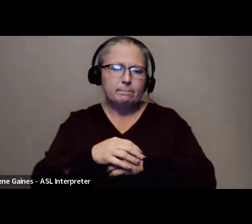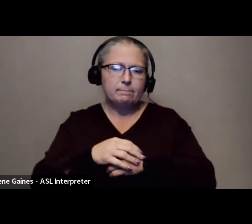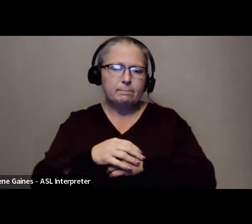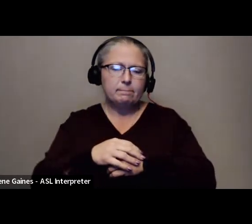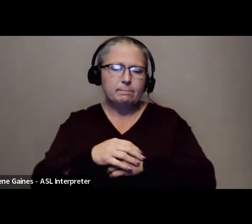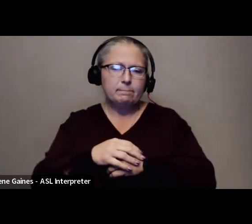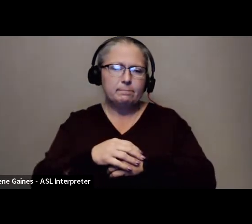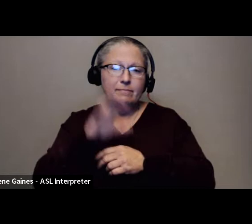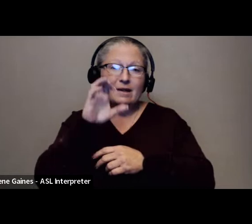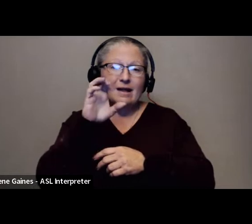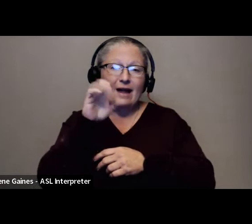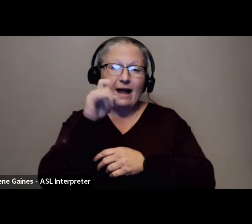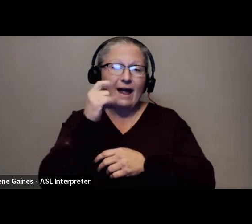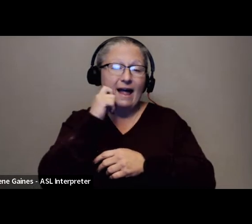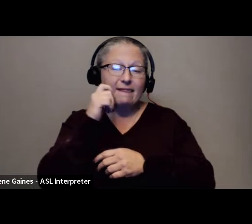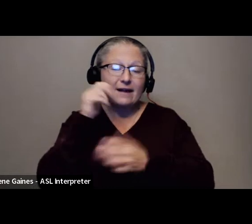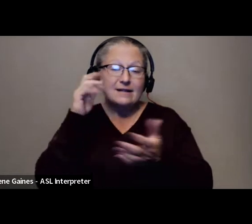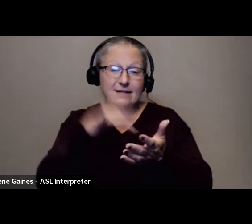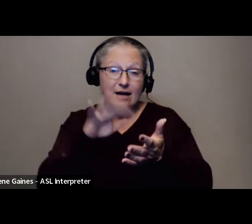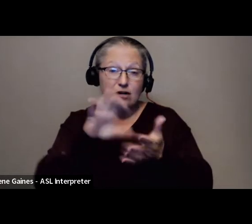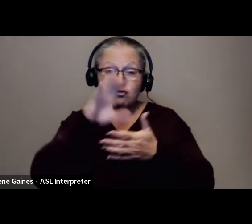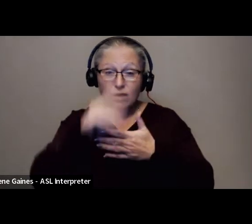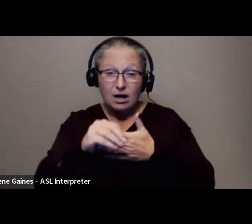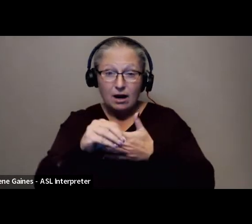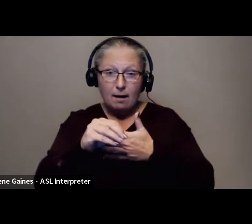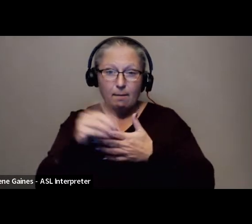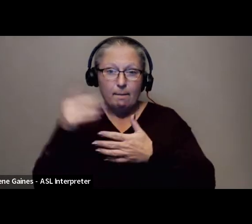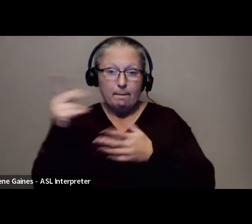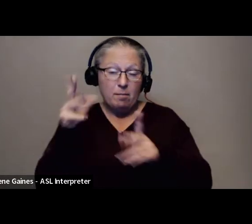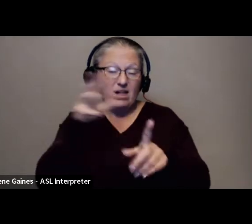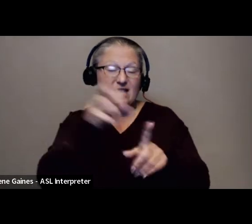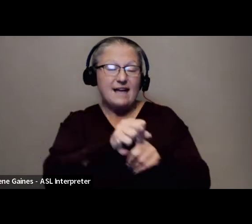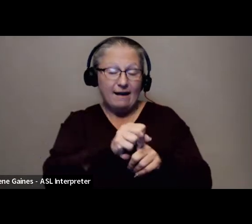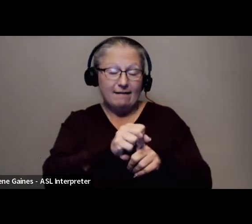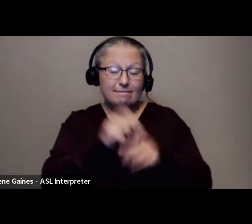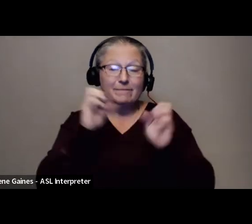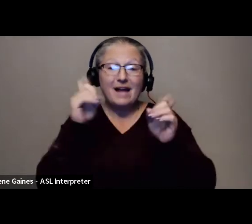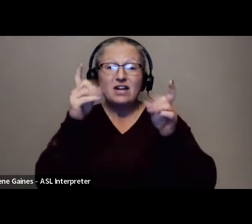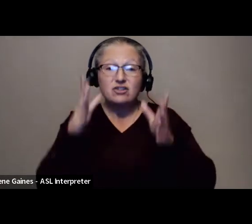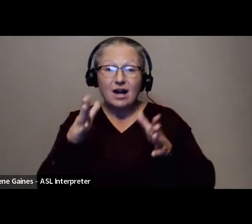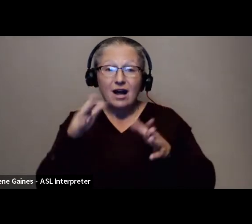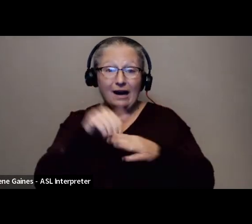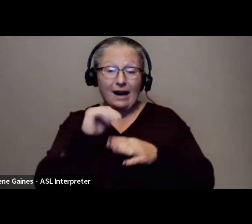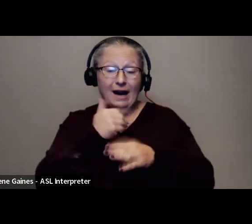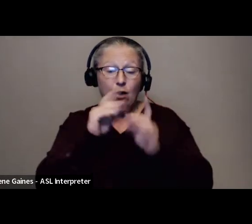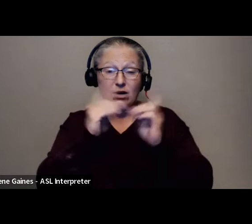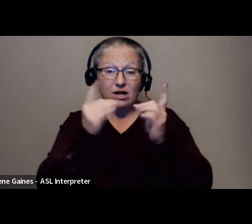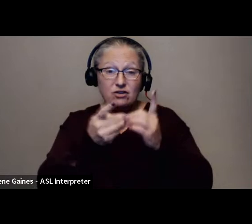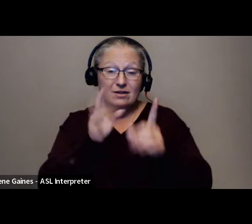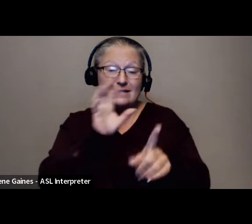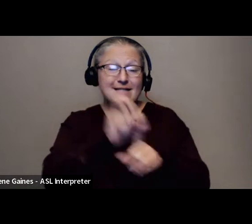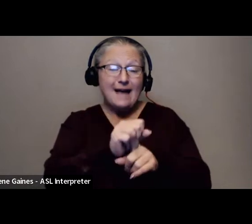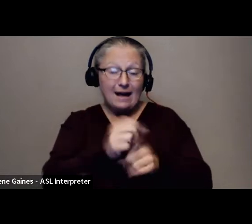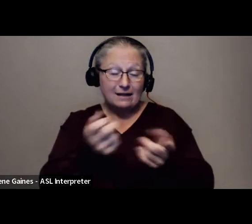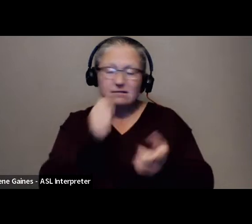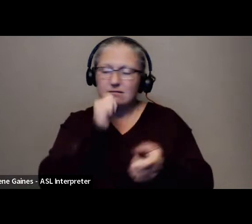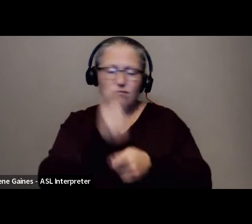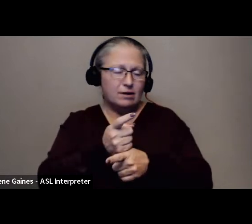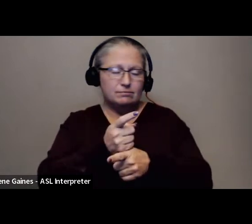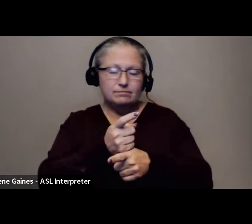Our ethnic studies curriculum is being attacked. We have an educator in our district that's being attacked, and it's not